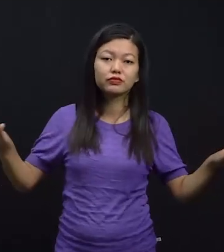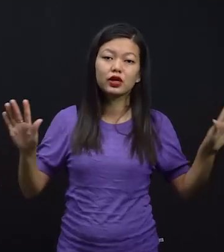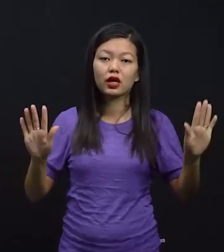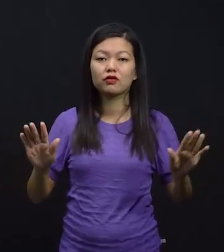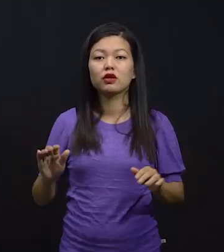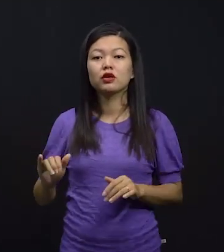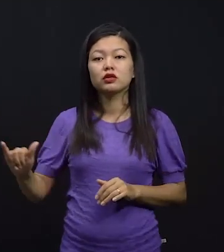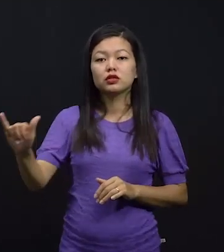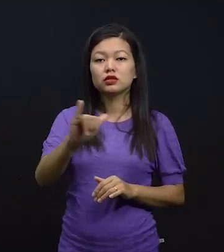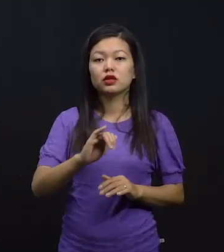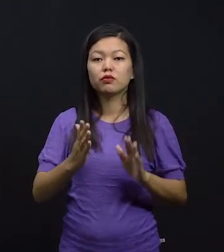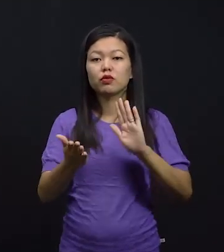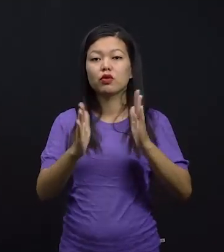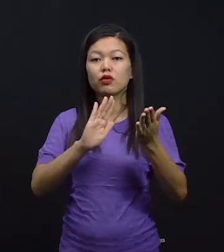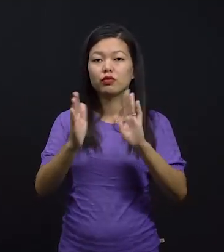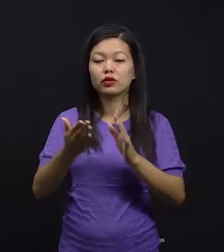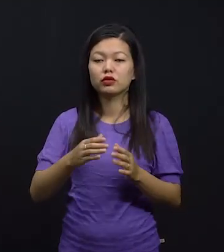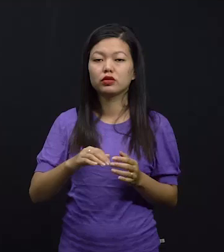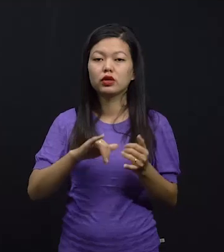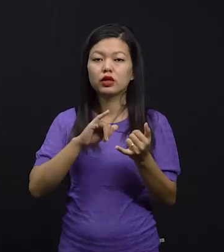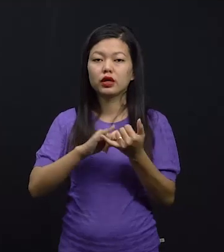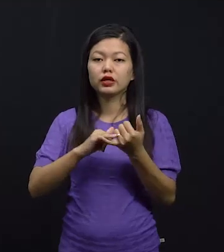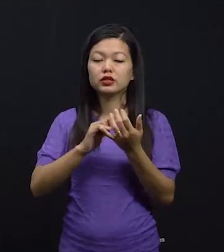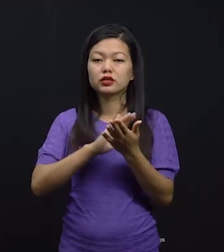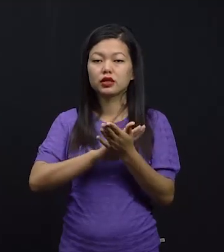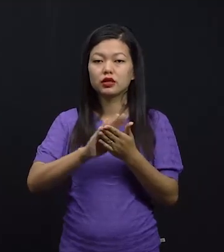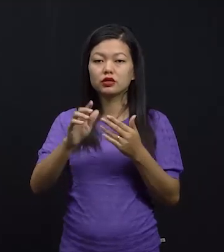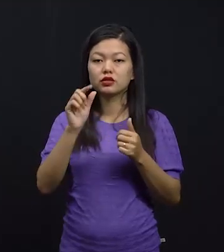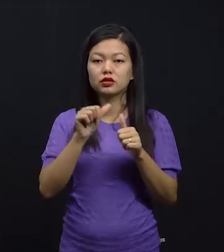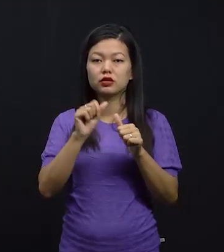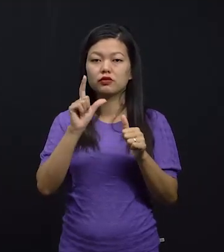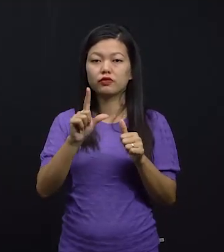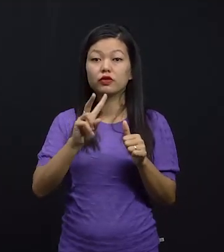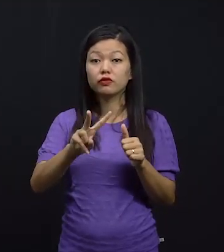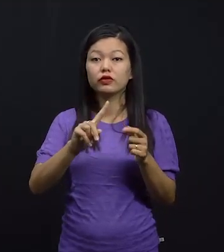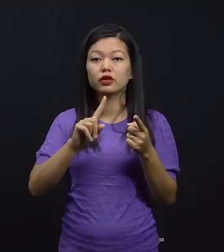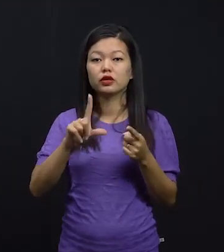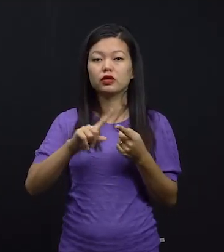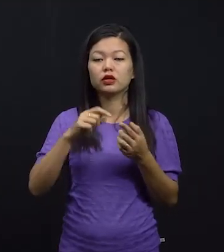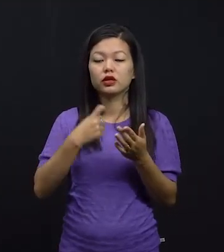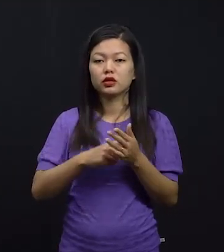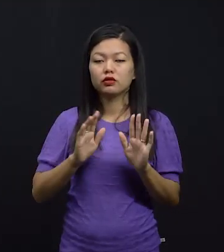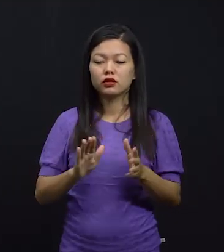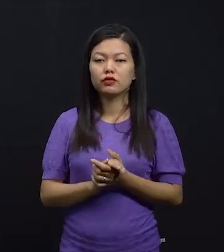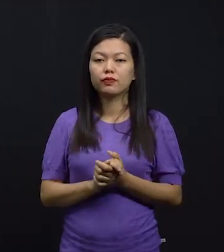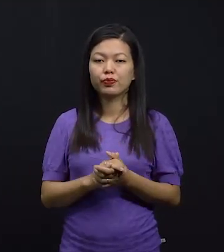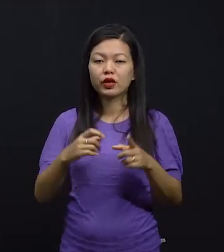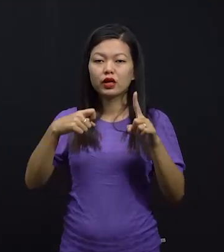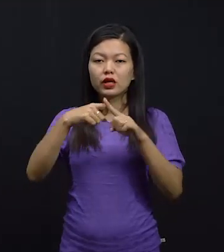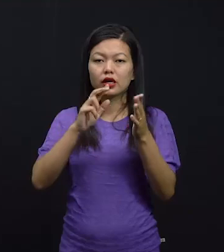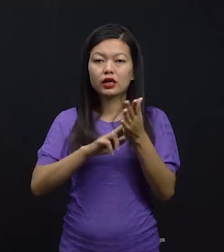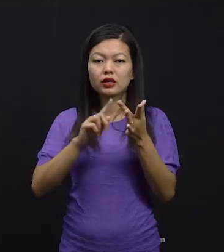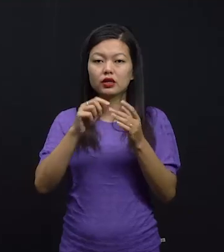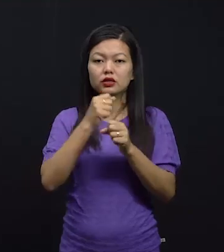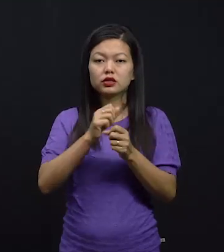is also called a knight. You know who is a knight, right? In the present day, we do not consider the knight in very common terms,